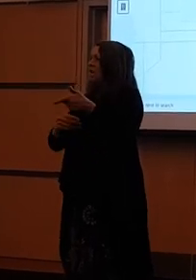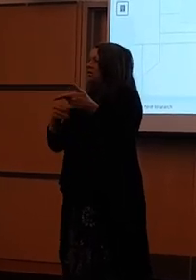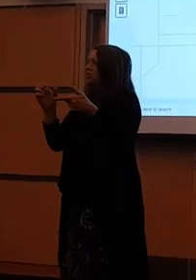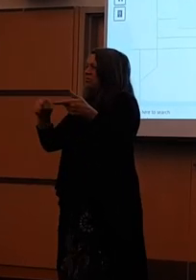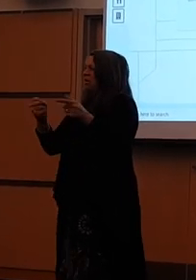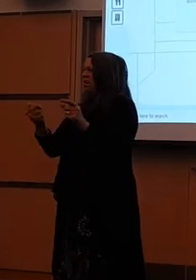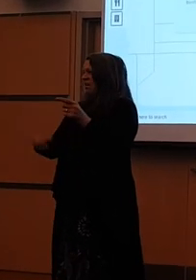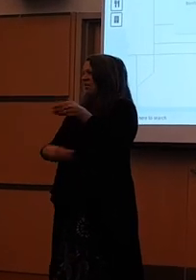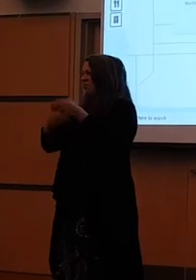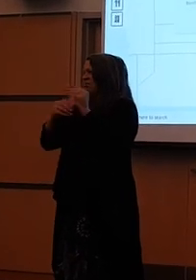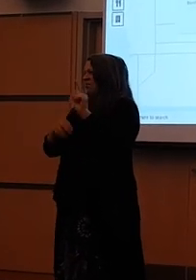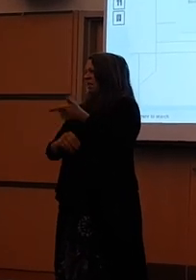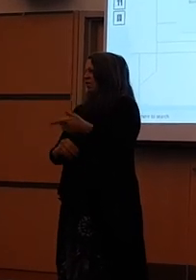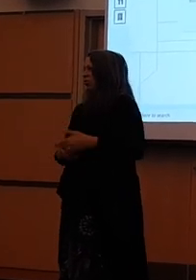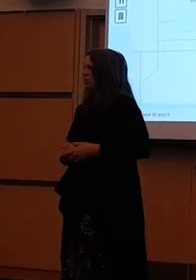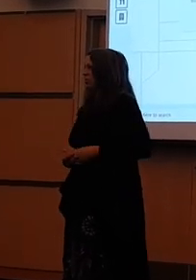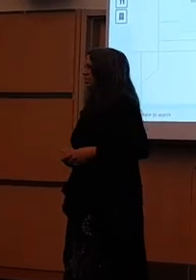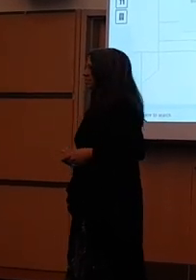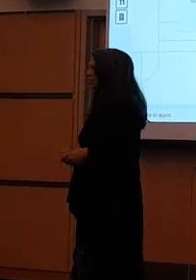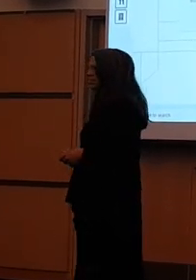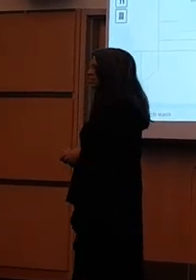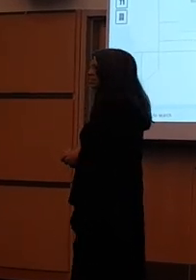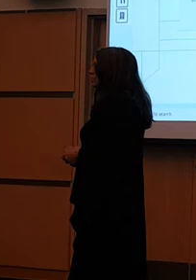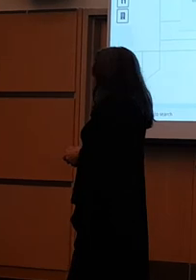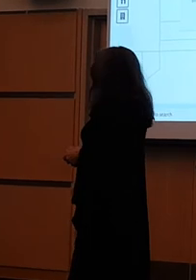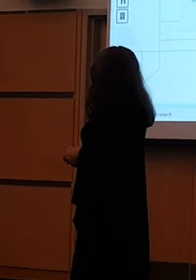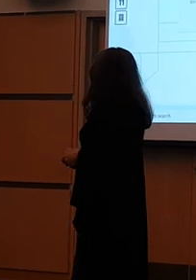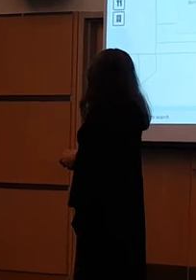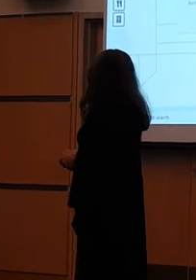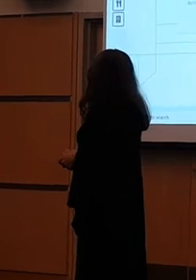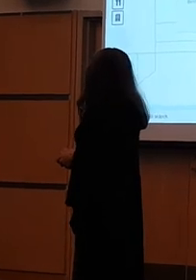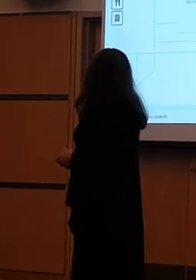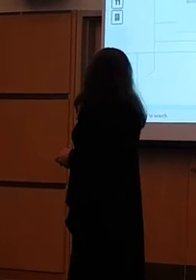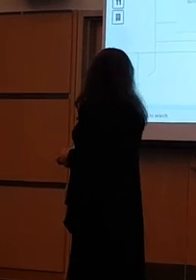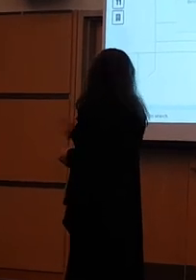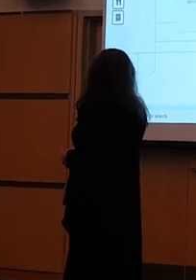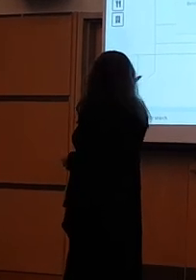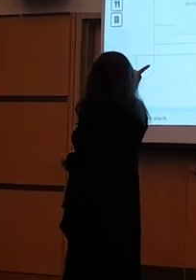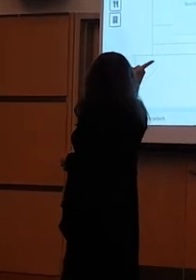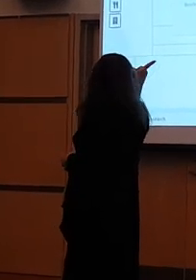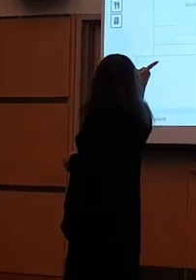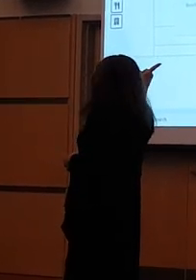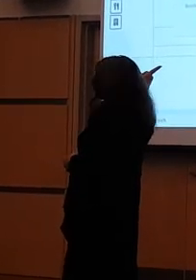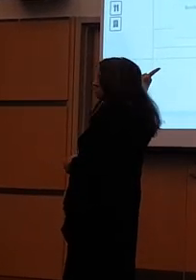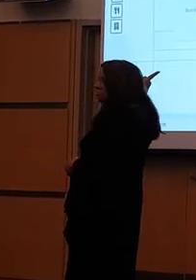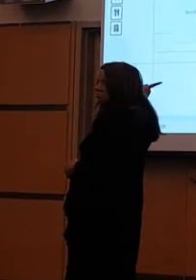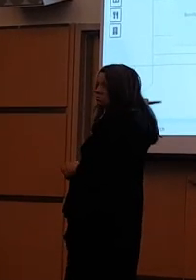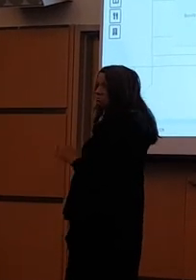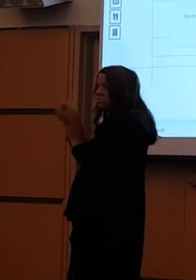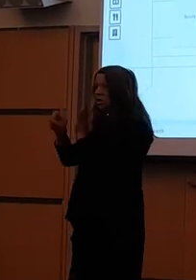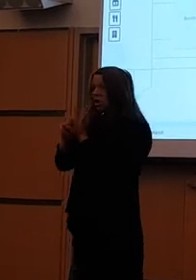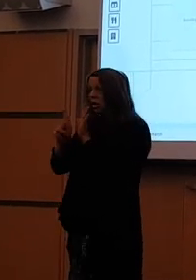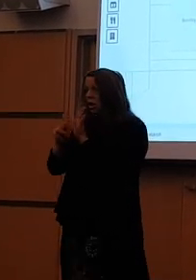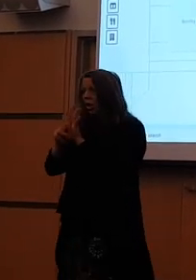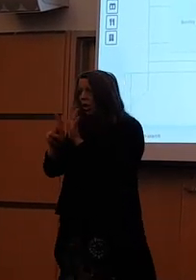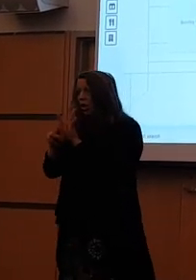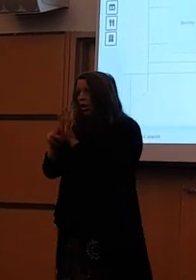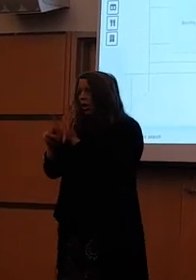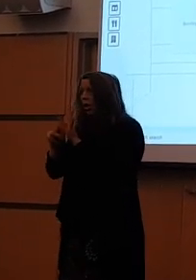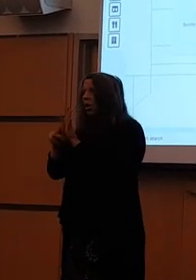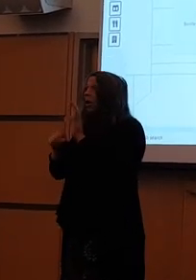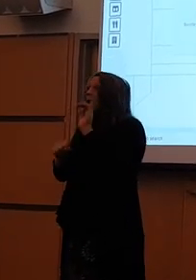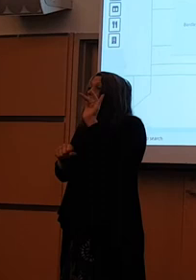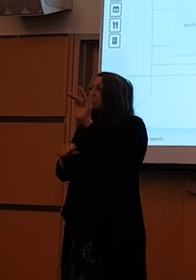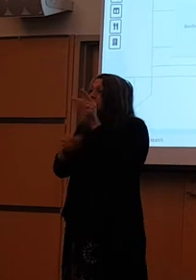expanded later. So I get the alarms in here, and I can get individual information